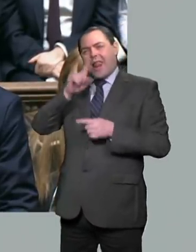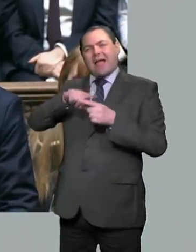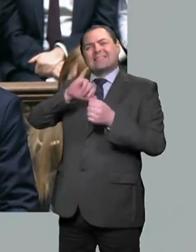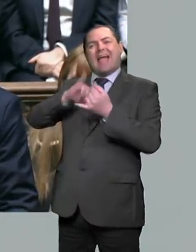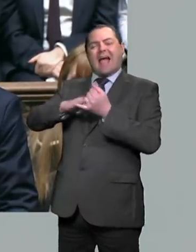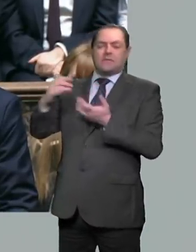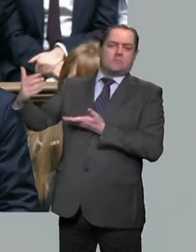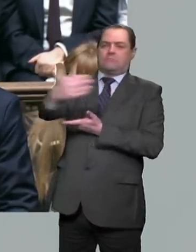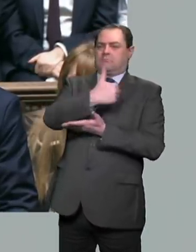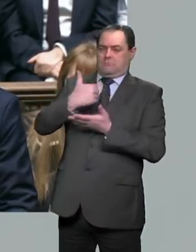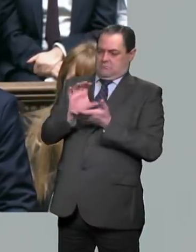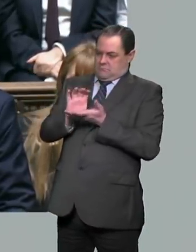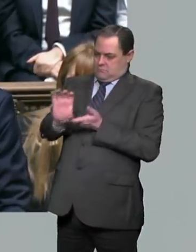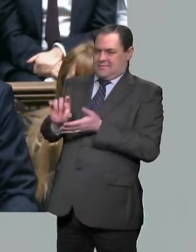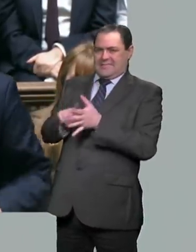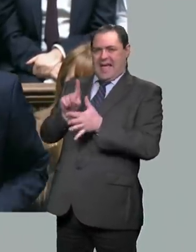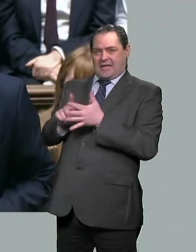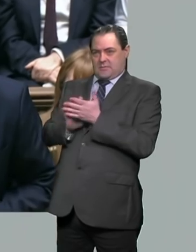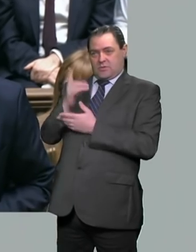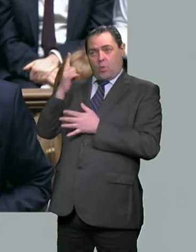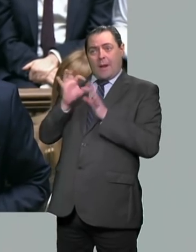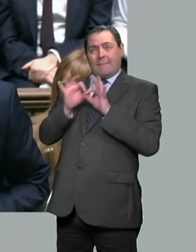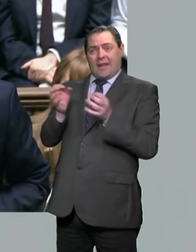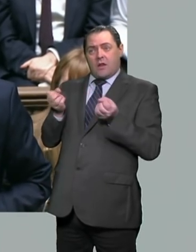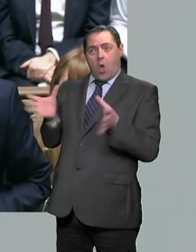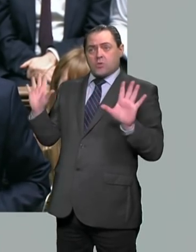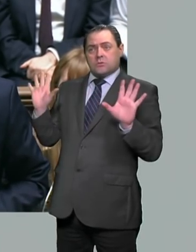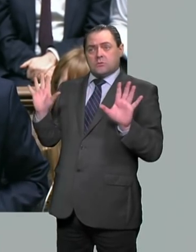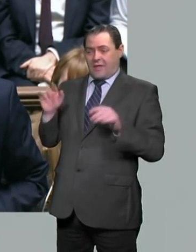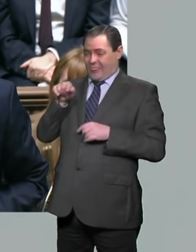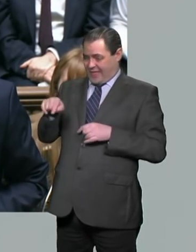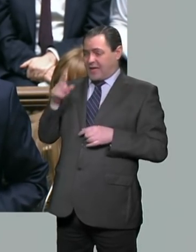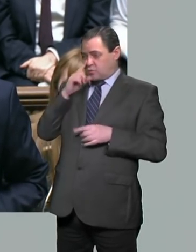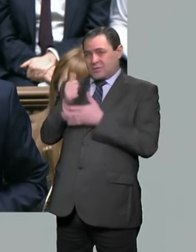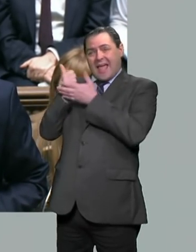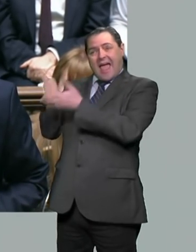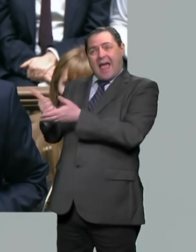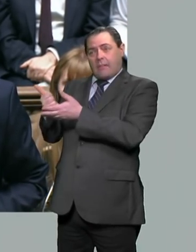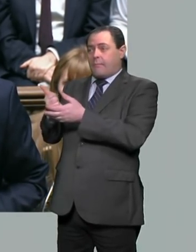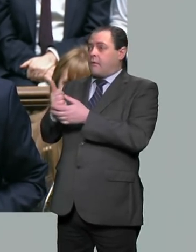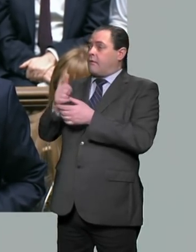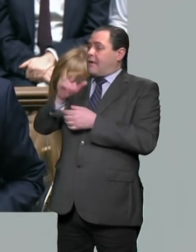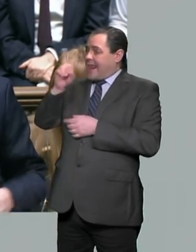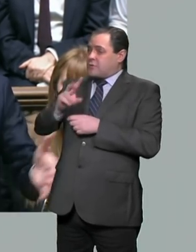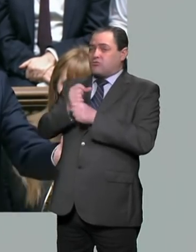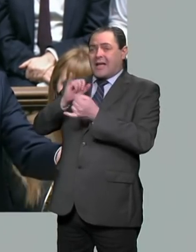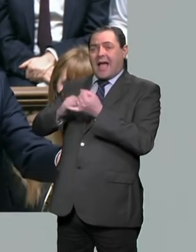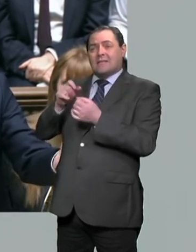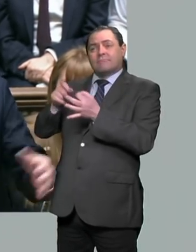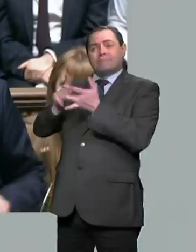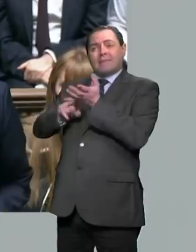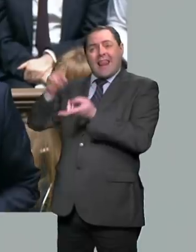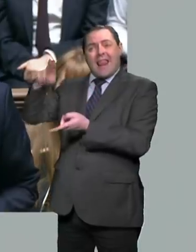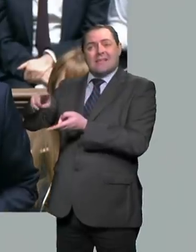the country is missing out on over £1 billion we could have used to cut taxes on energy bills for working people.